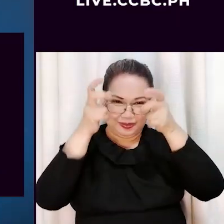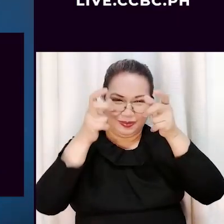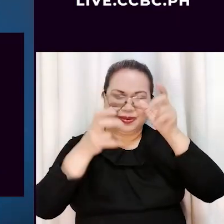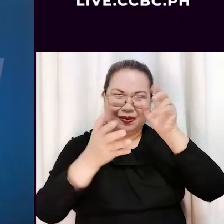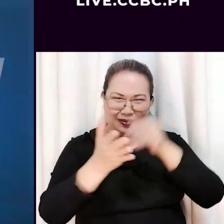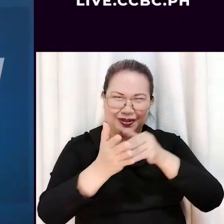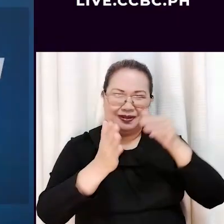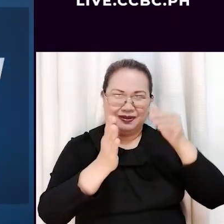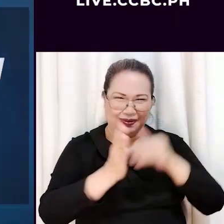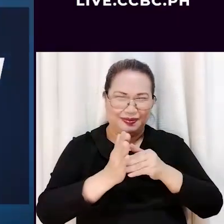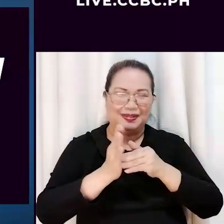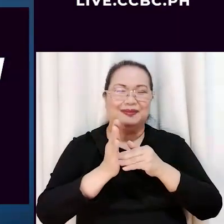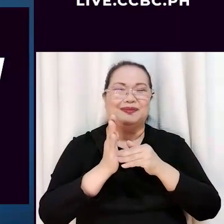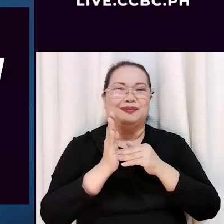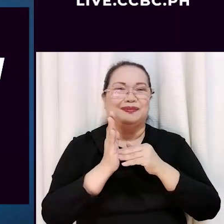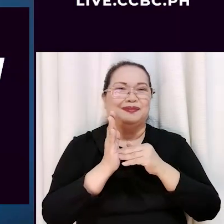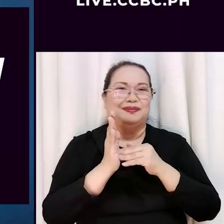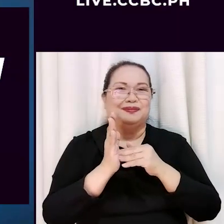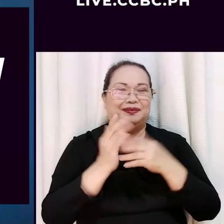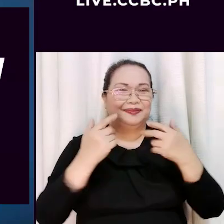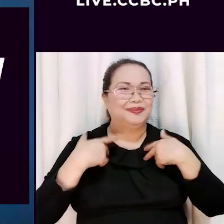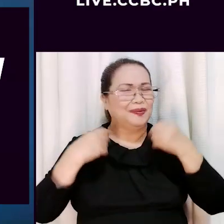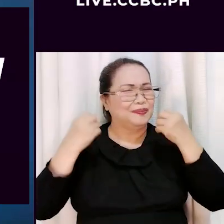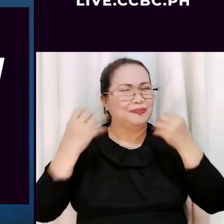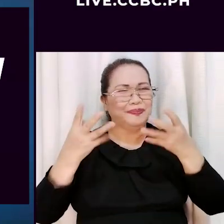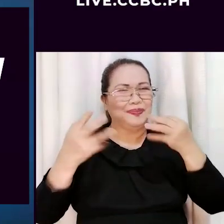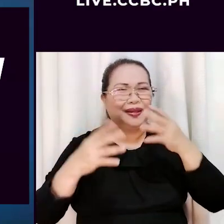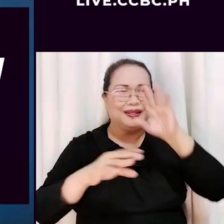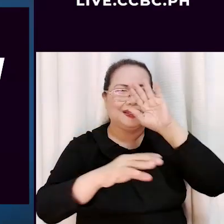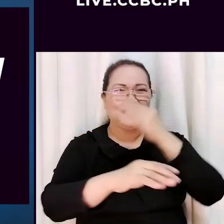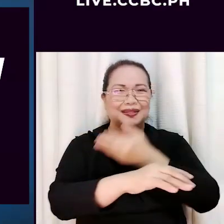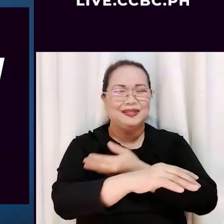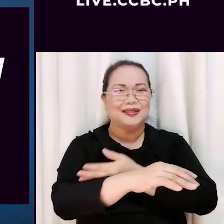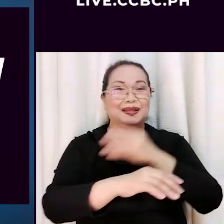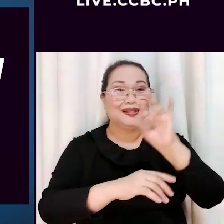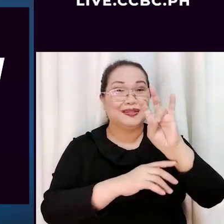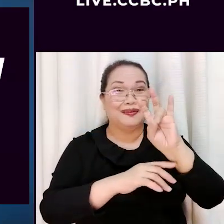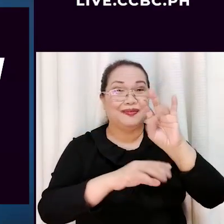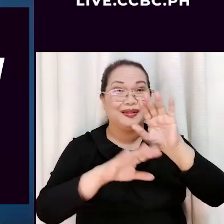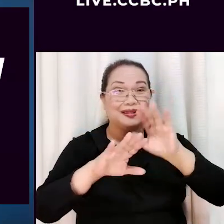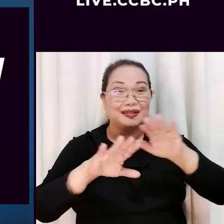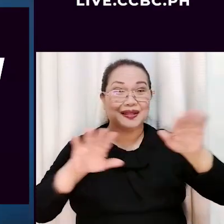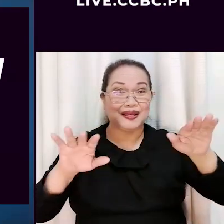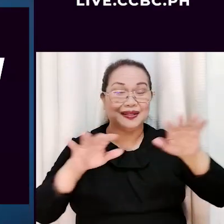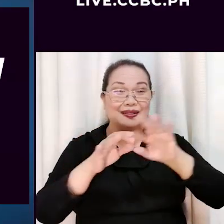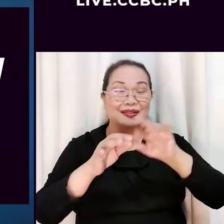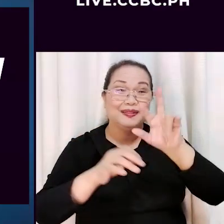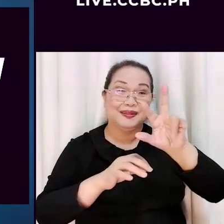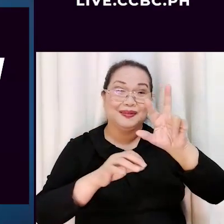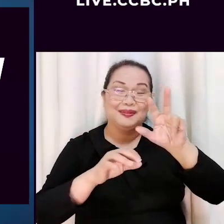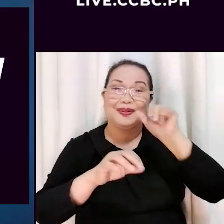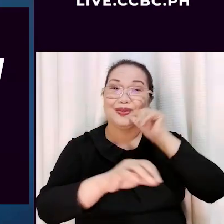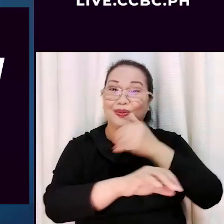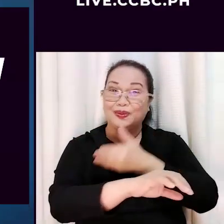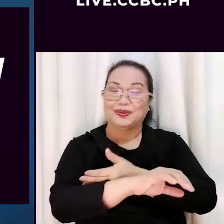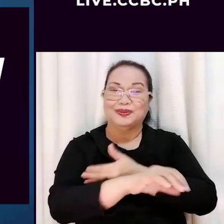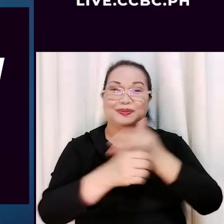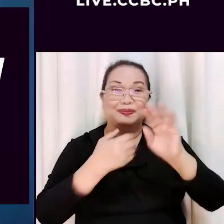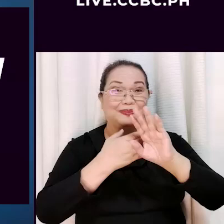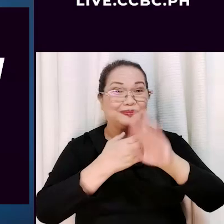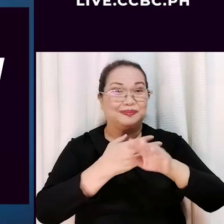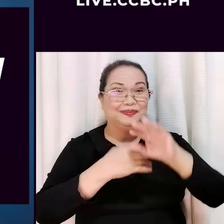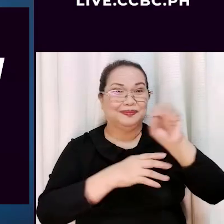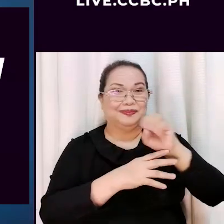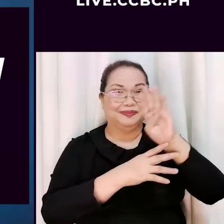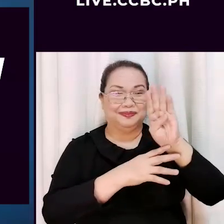donkeys. And he also had 7 sons and 3 daughters. 16 and 17. After this, Job